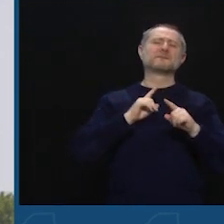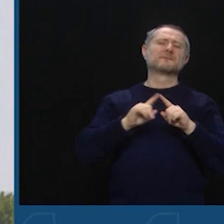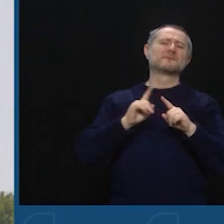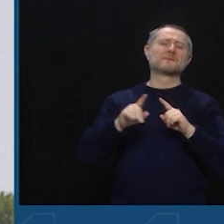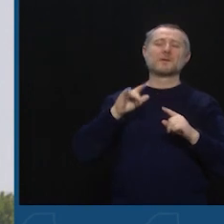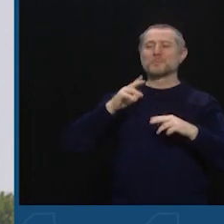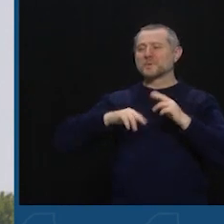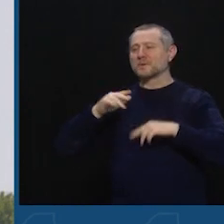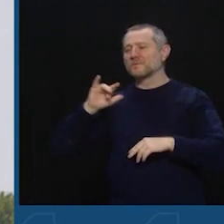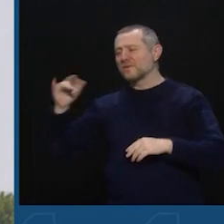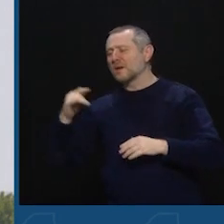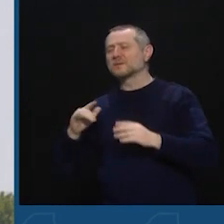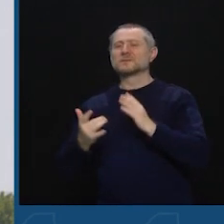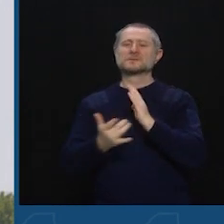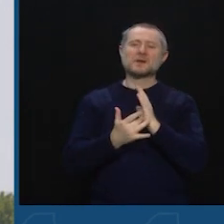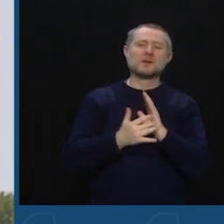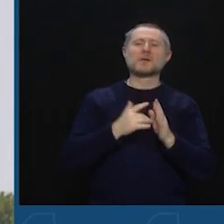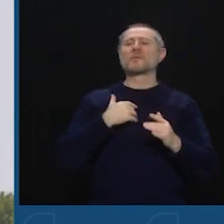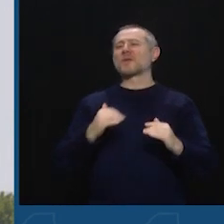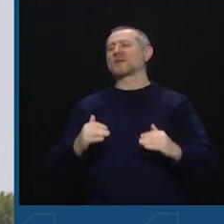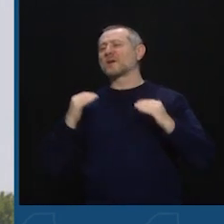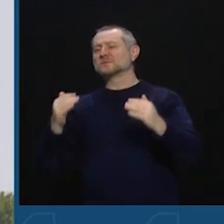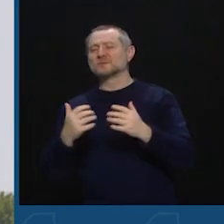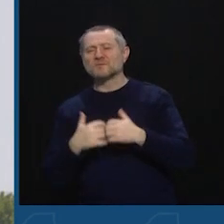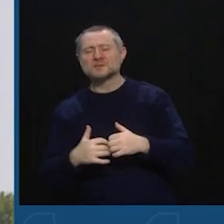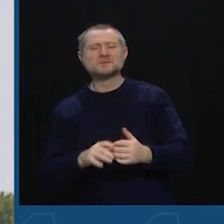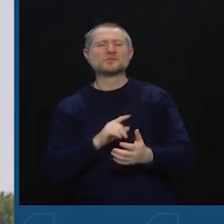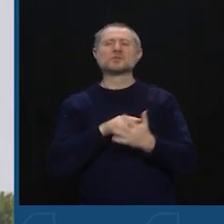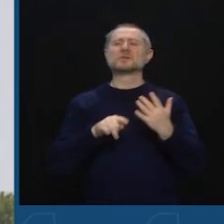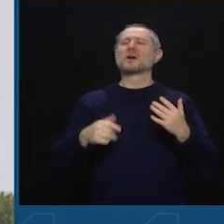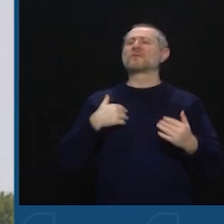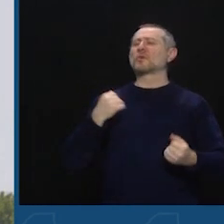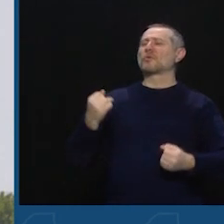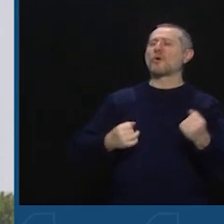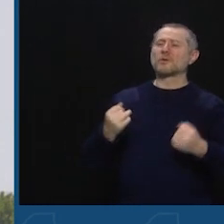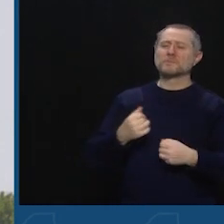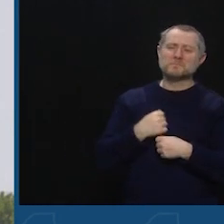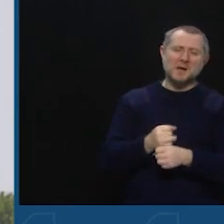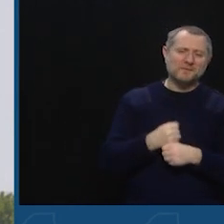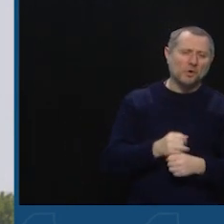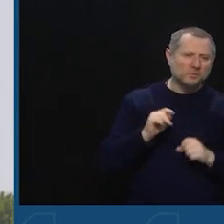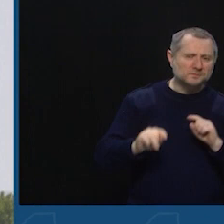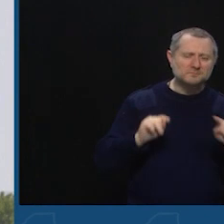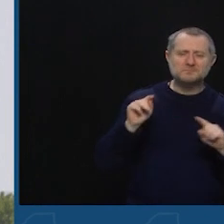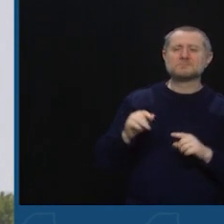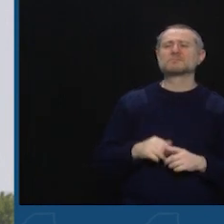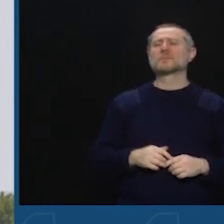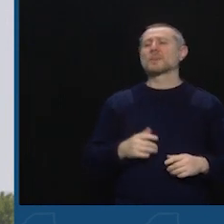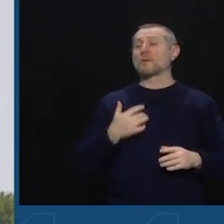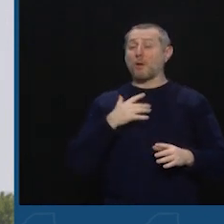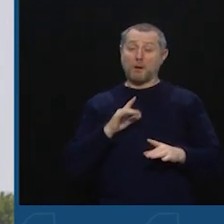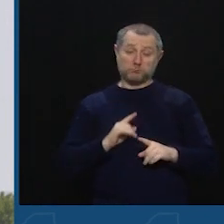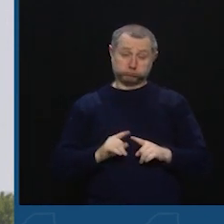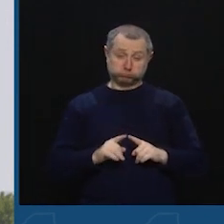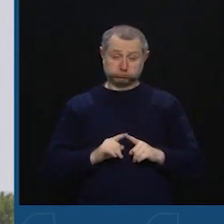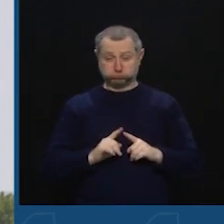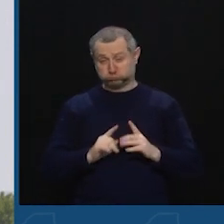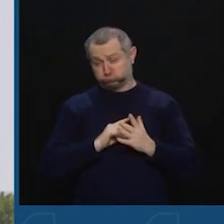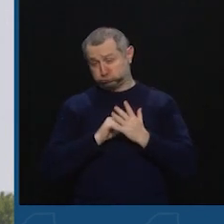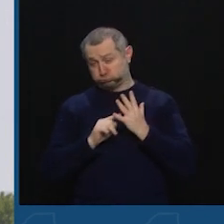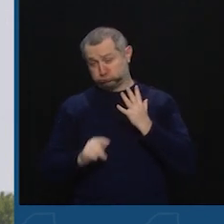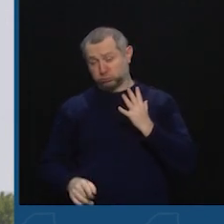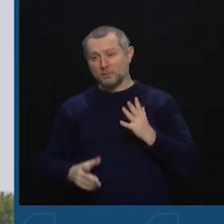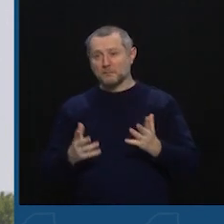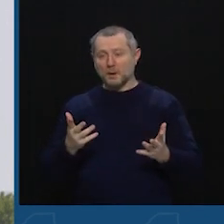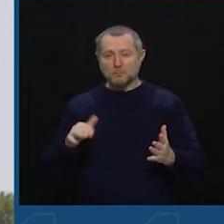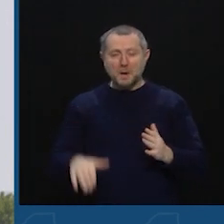advanced manufacturing, it was building cars and steel. It was just incredible. And then we lost it all.